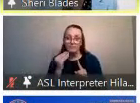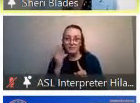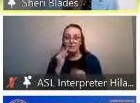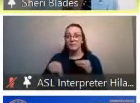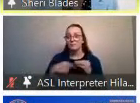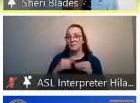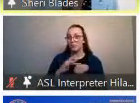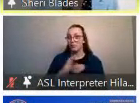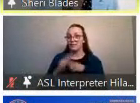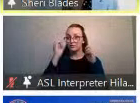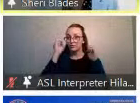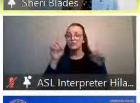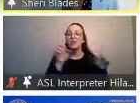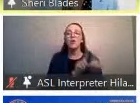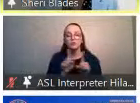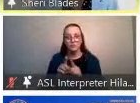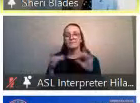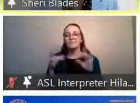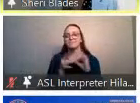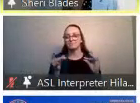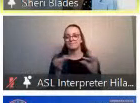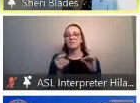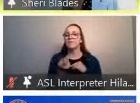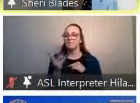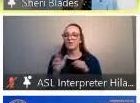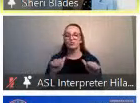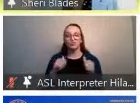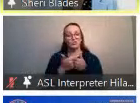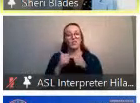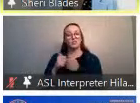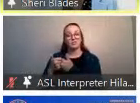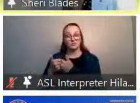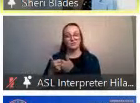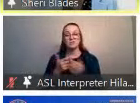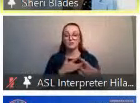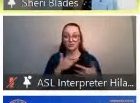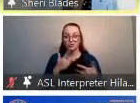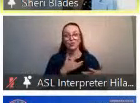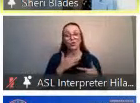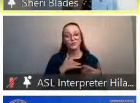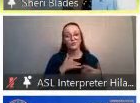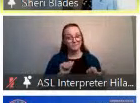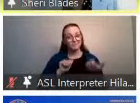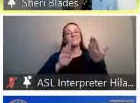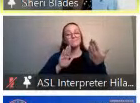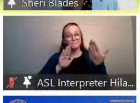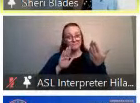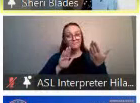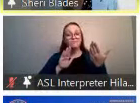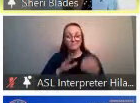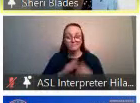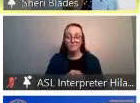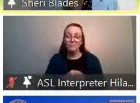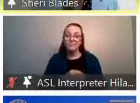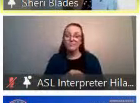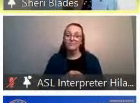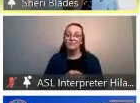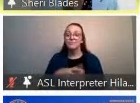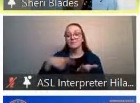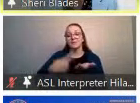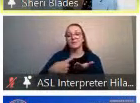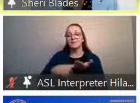education, they also pointed out several challenges and concerns they face. They spoke about issues